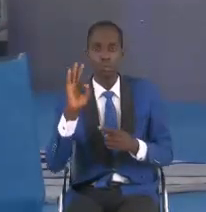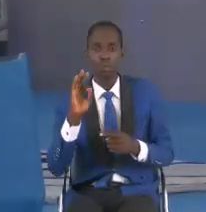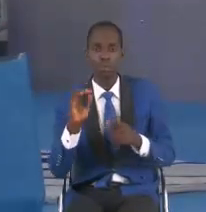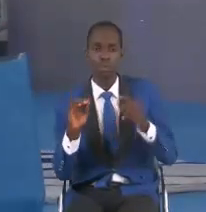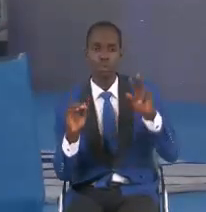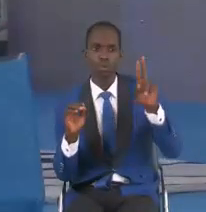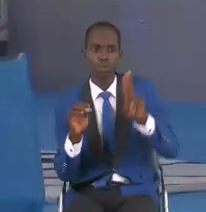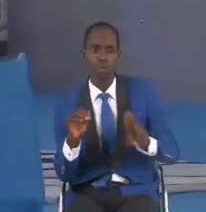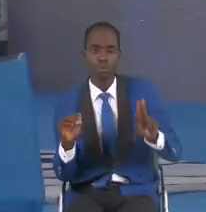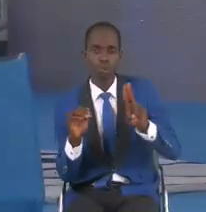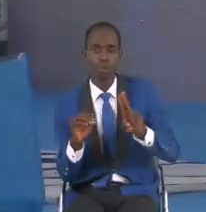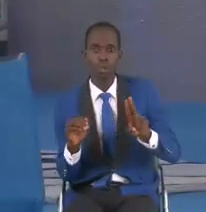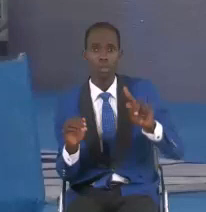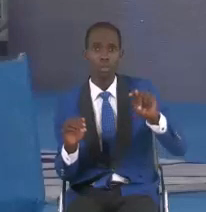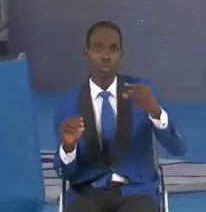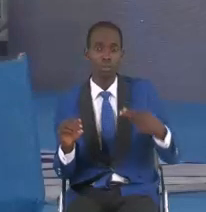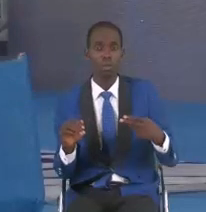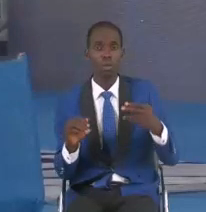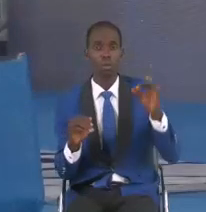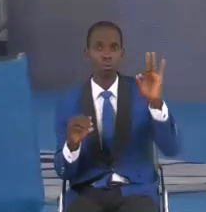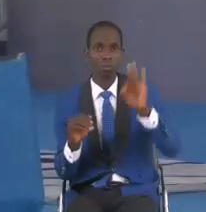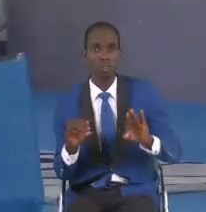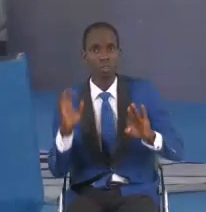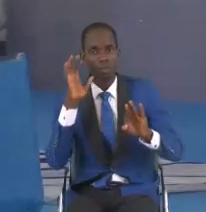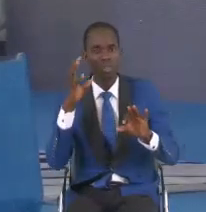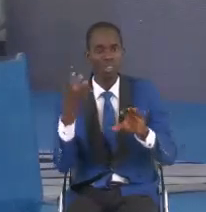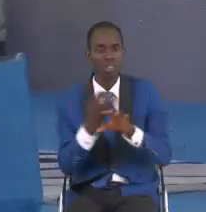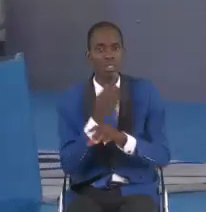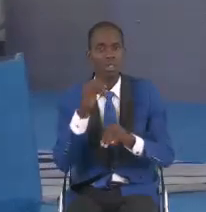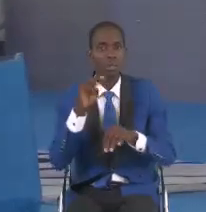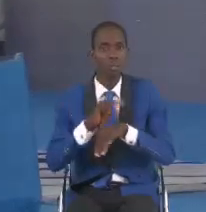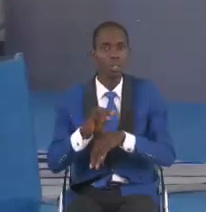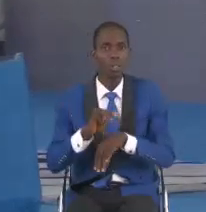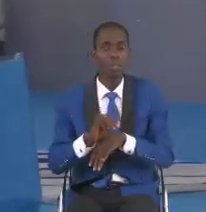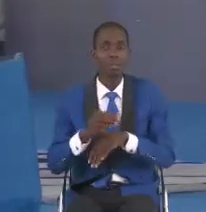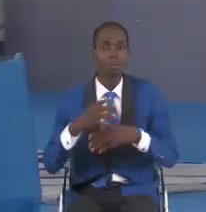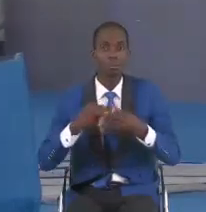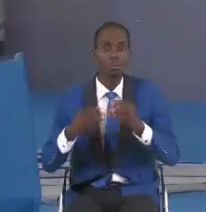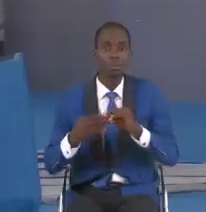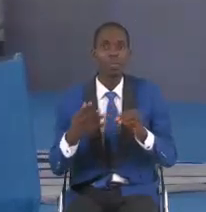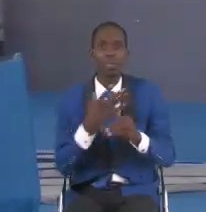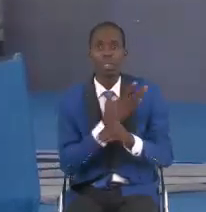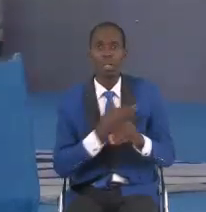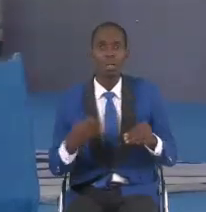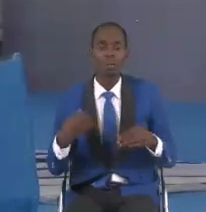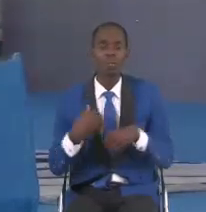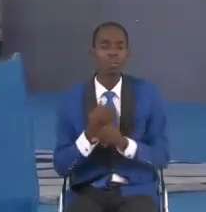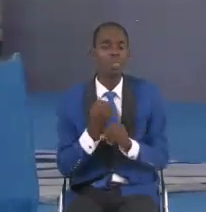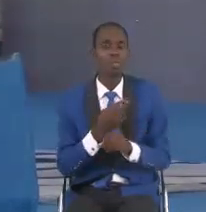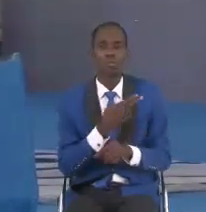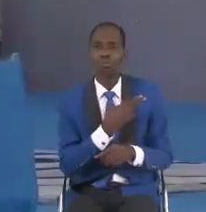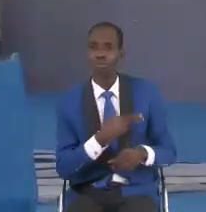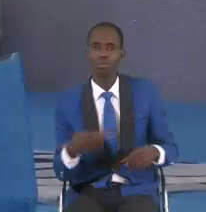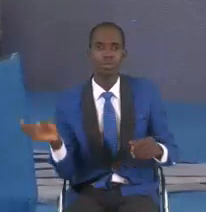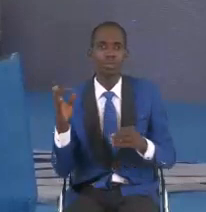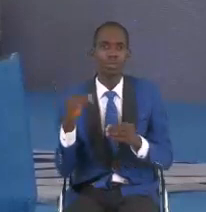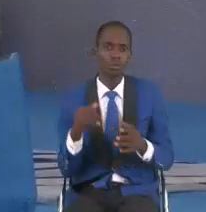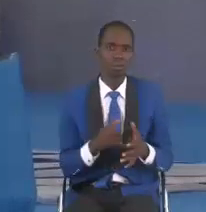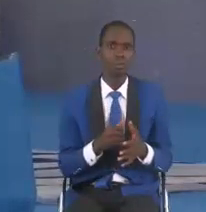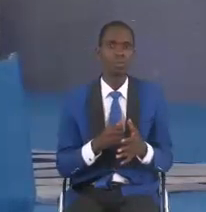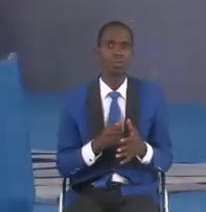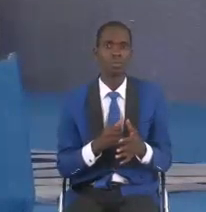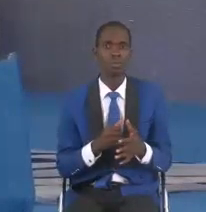Friday, he will take the message I preach and throw everything out. He'll be direct. He wasn't, you know, doing